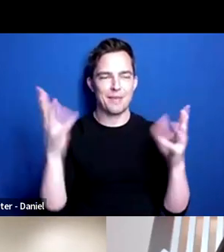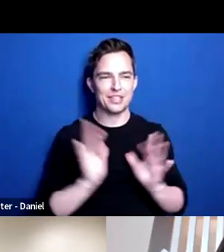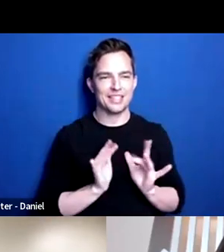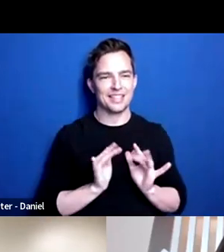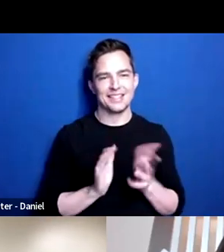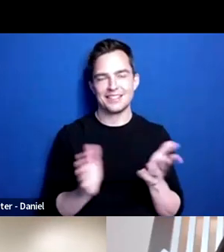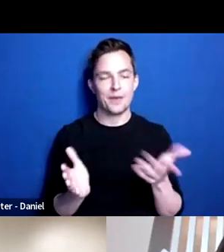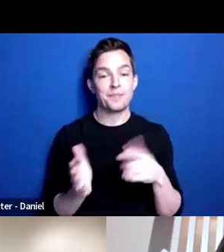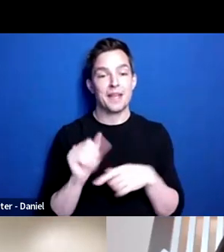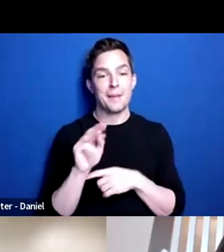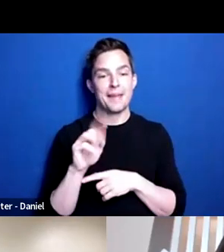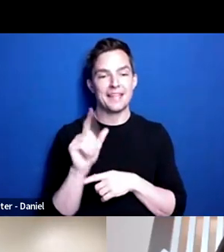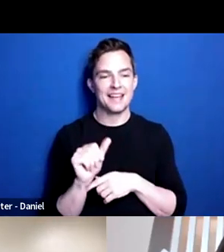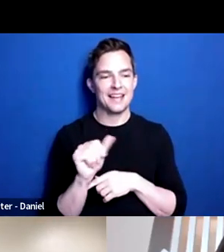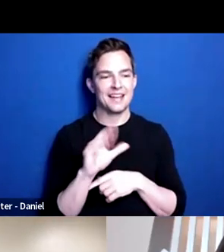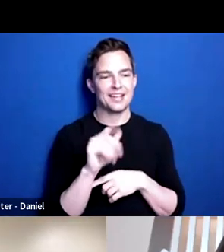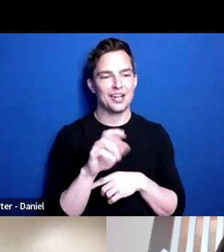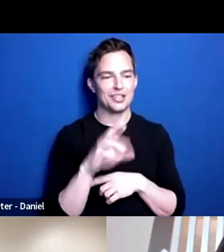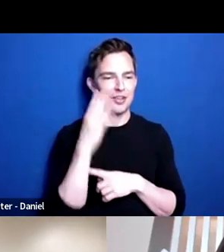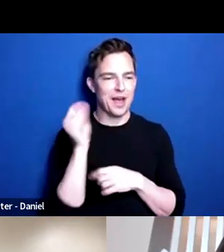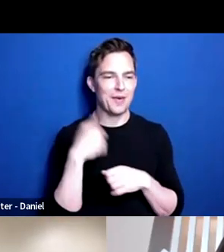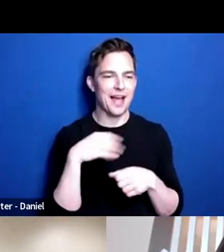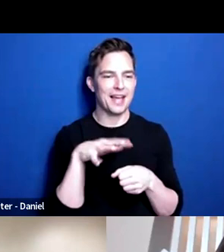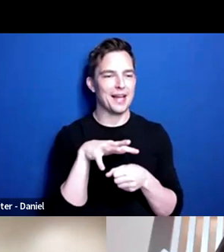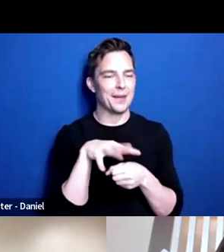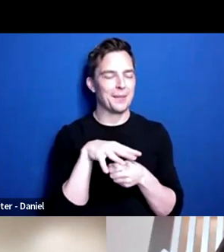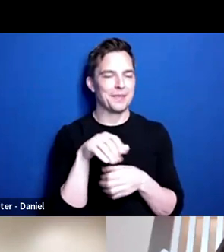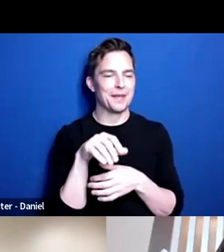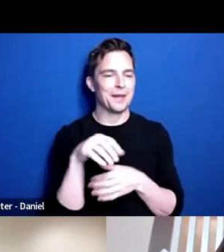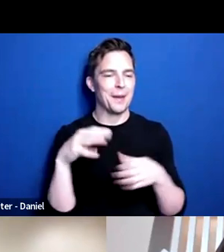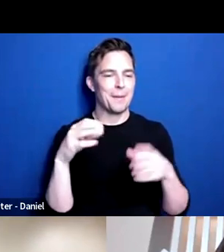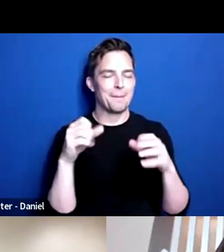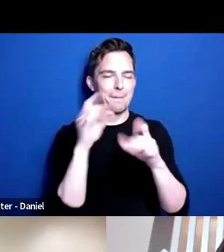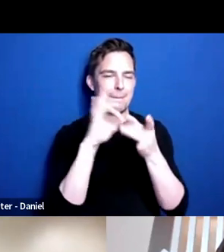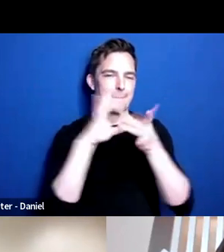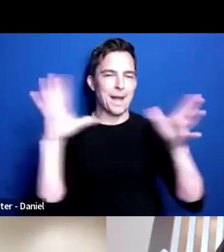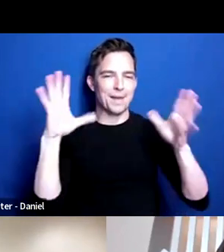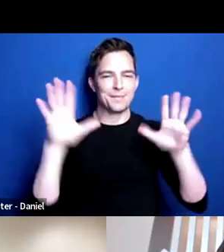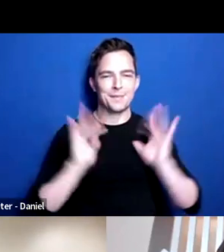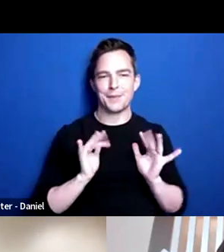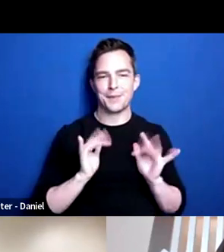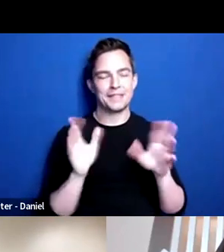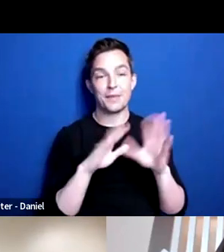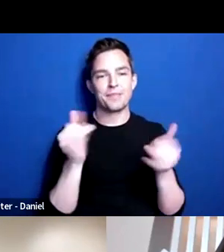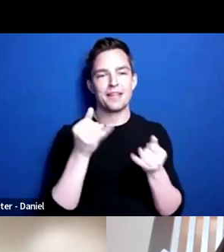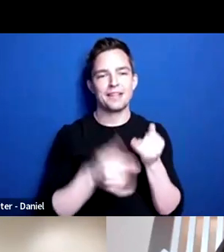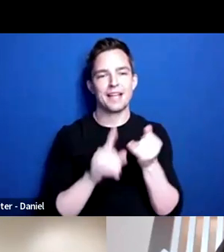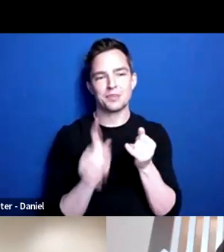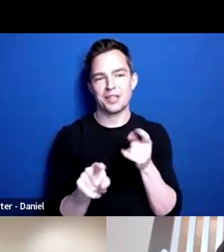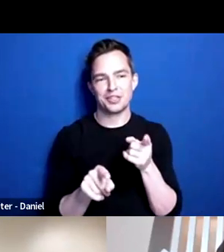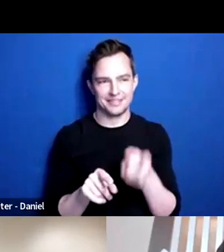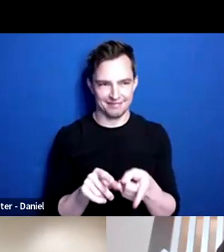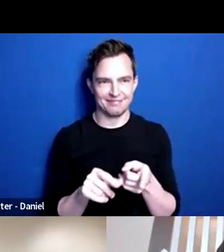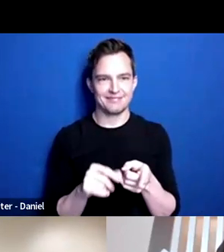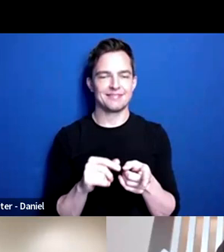And Amanda and Carter know how I burst, but I'm going to keep it on the kill so we can get to this last question. And if there are